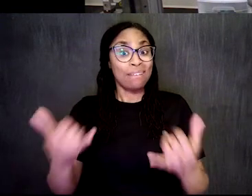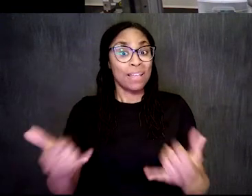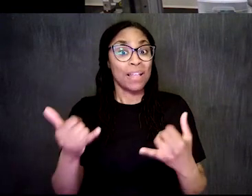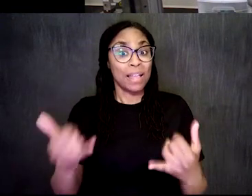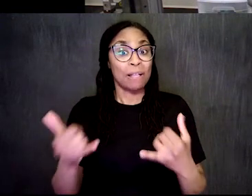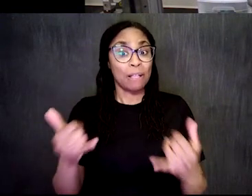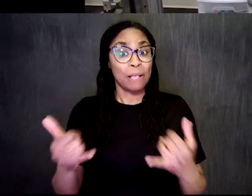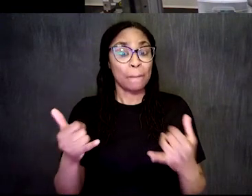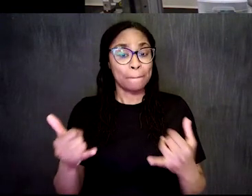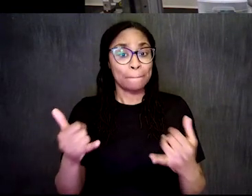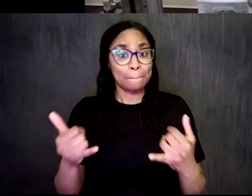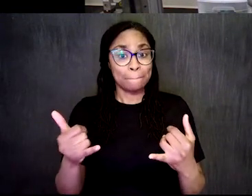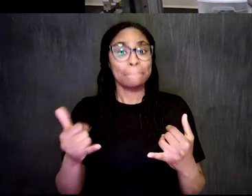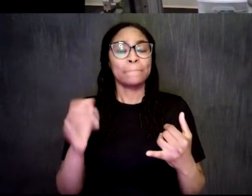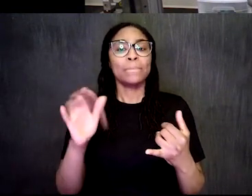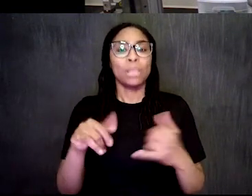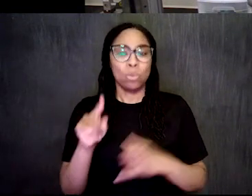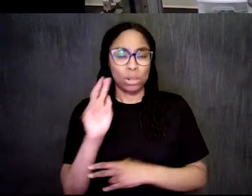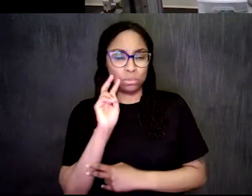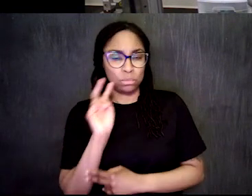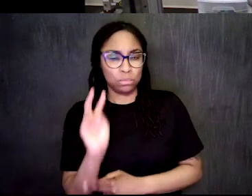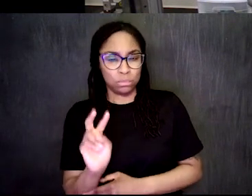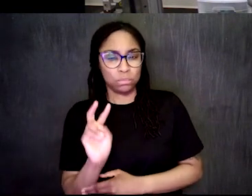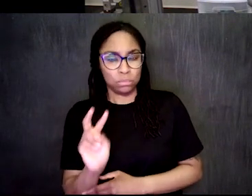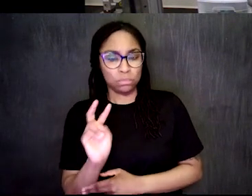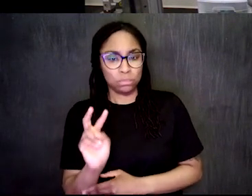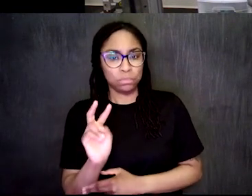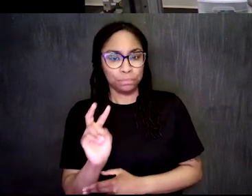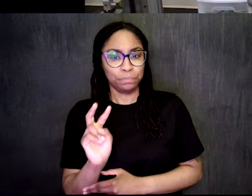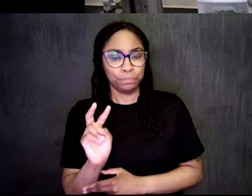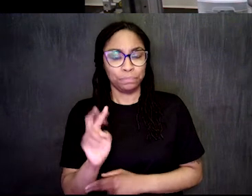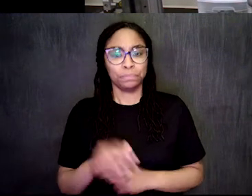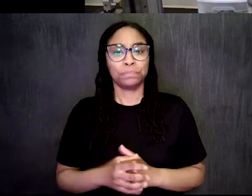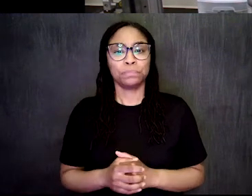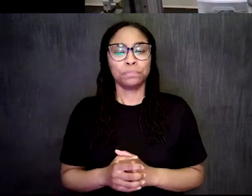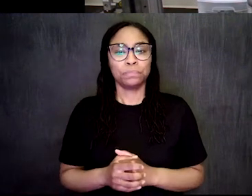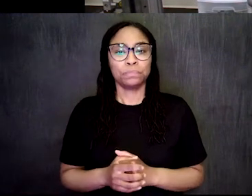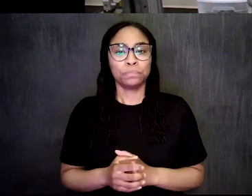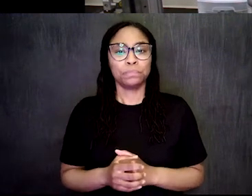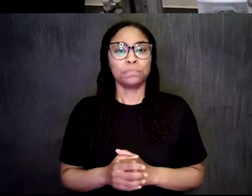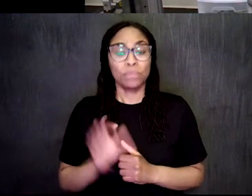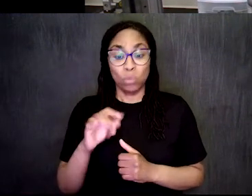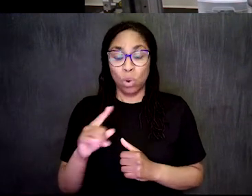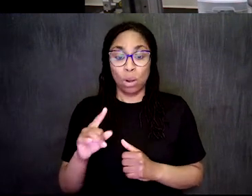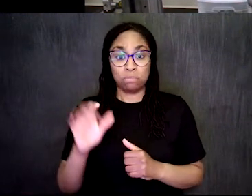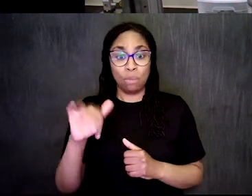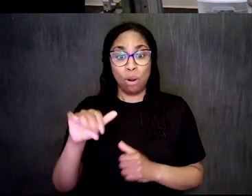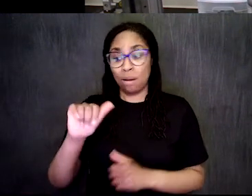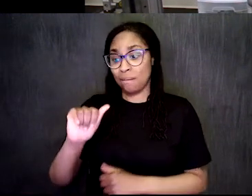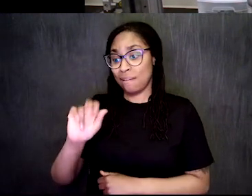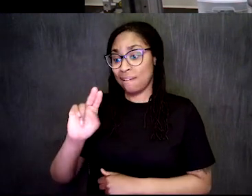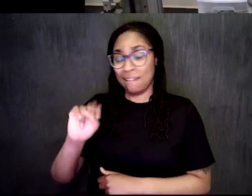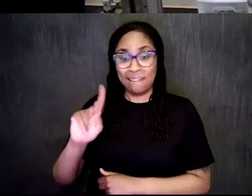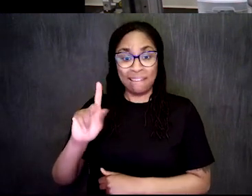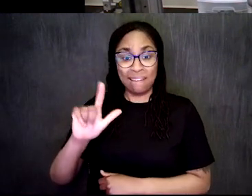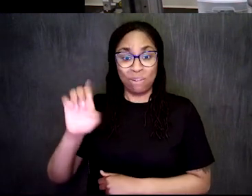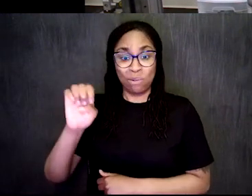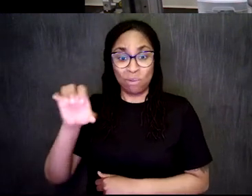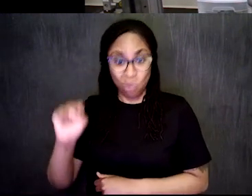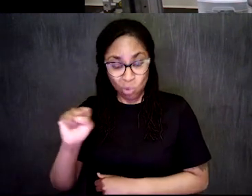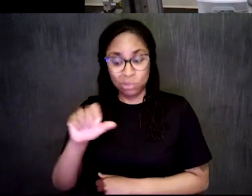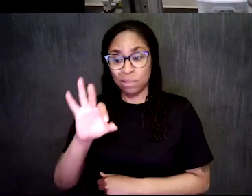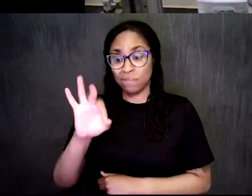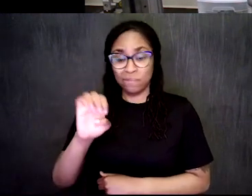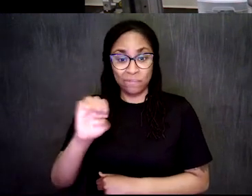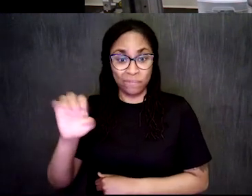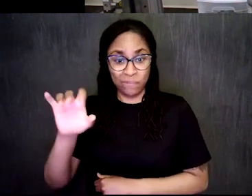your chest, but this time we're going to be reaching between our legs and grabbing for our ankles or our feet. What that's going to do is going to help open up your